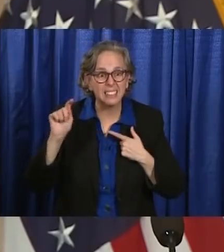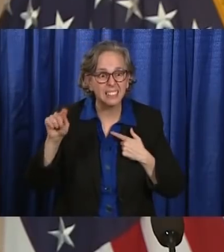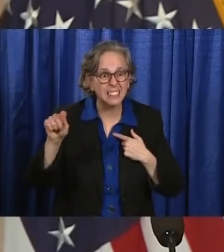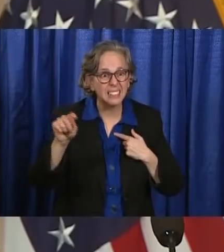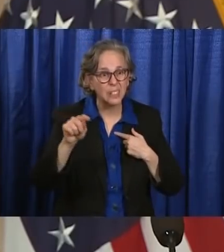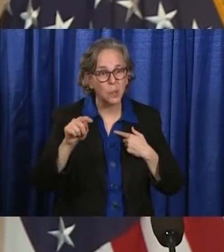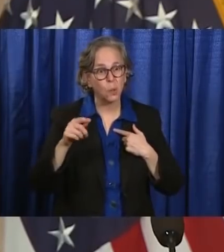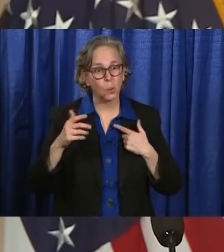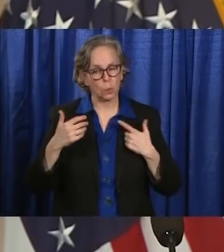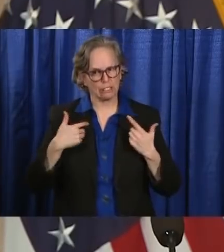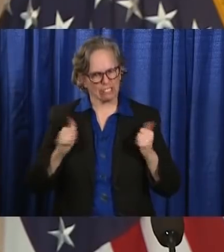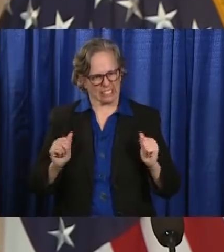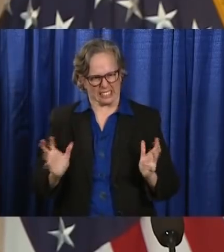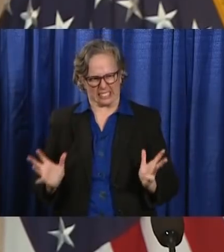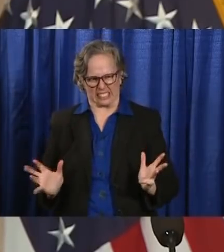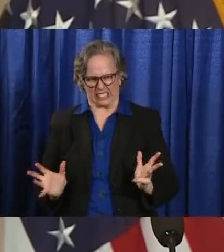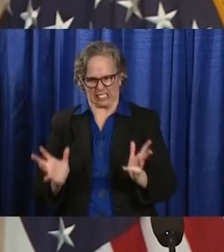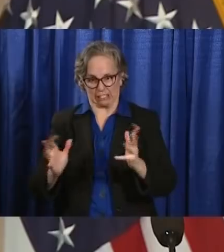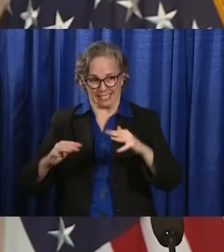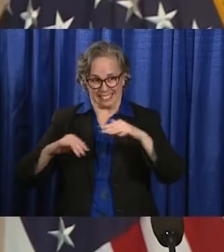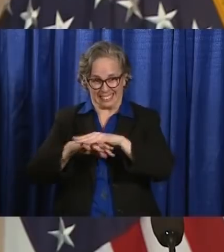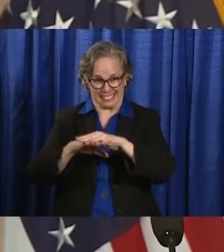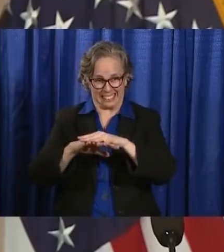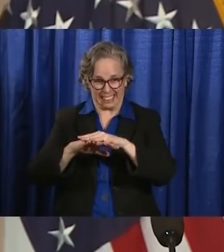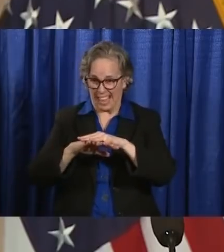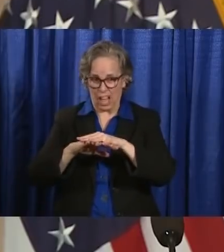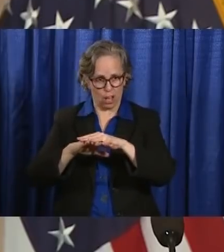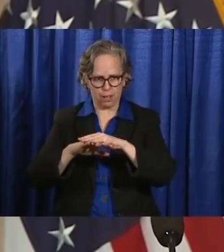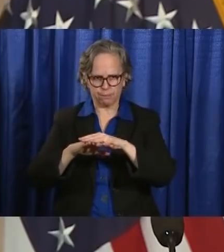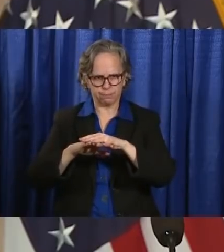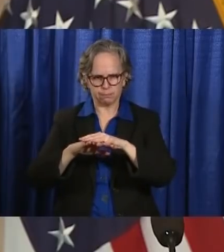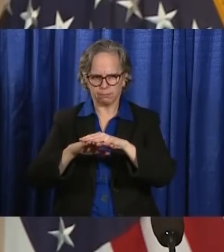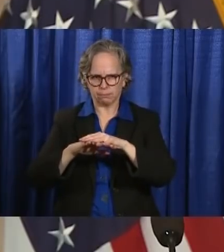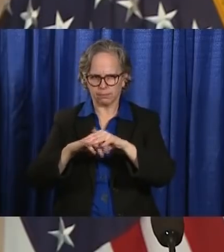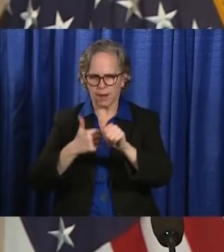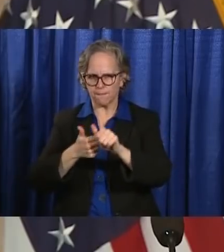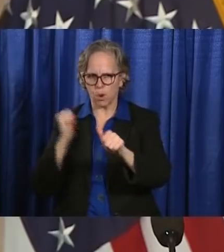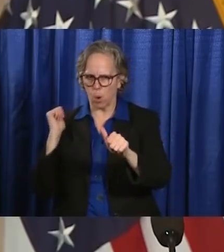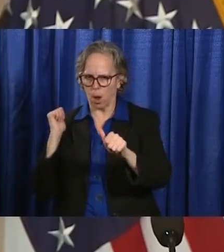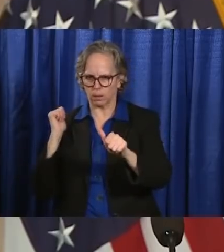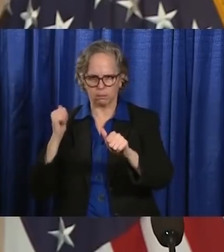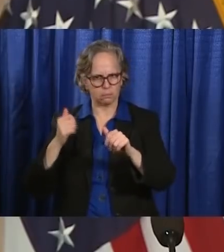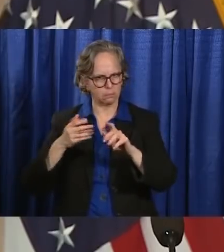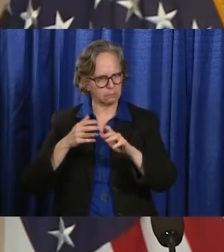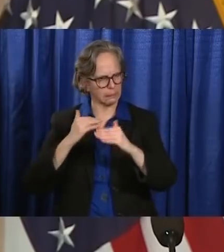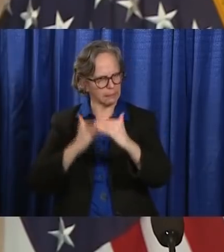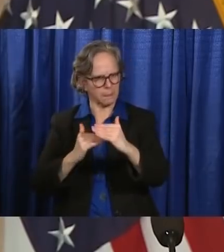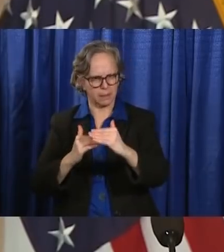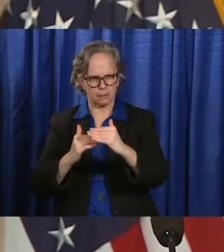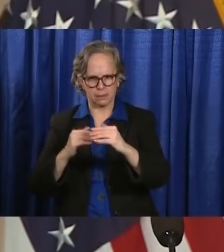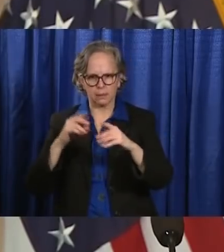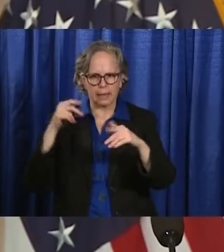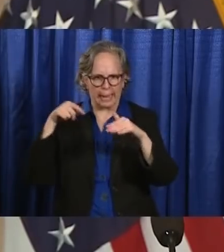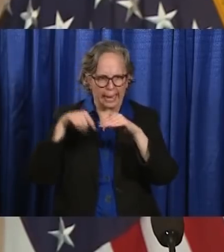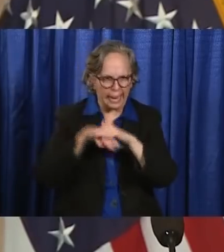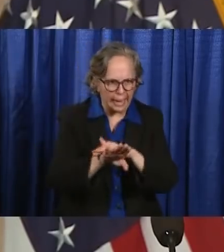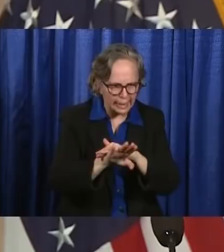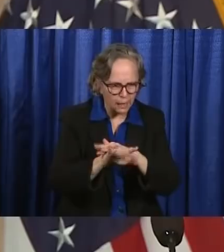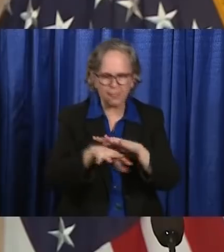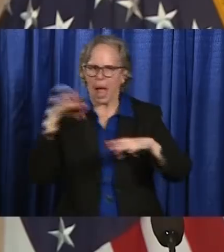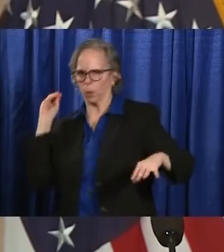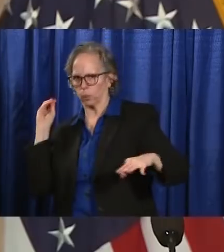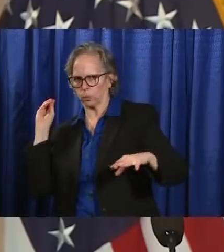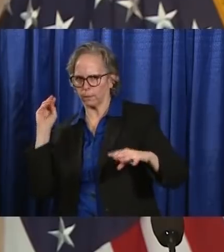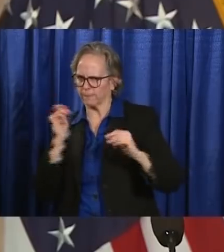those congregate settings are, that we limit the back and forth in those places as well. But I want